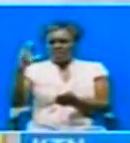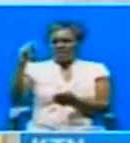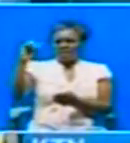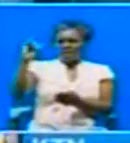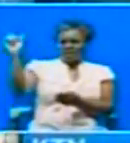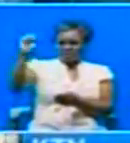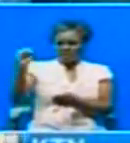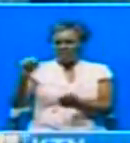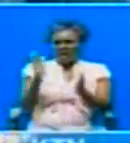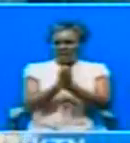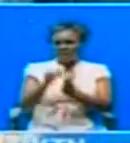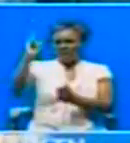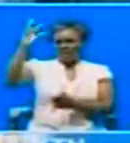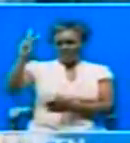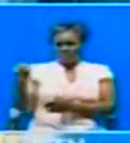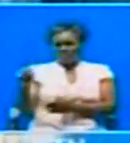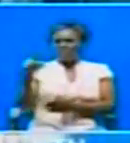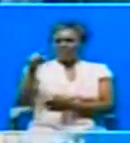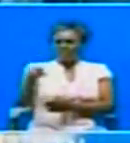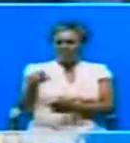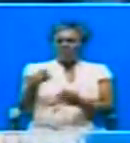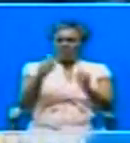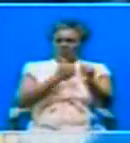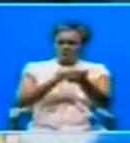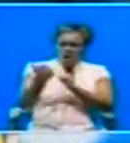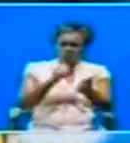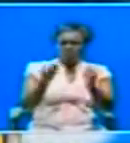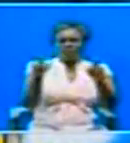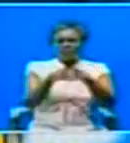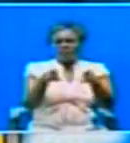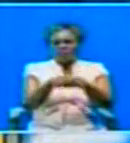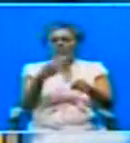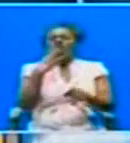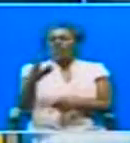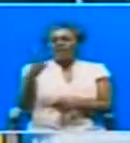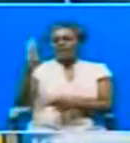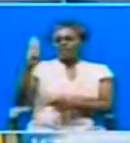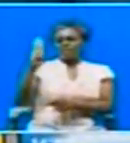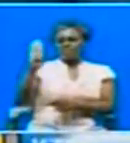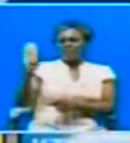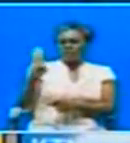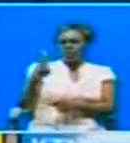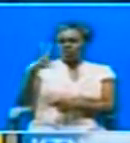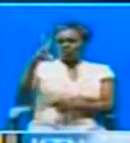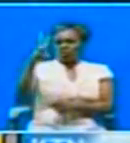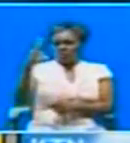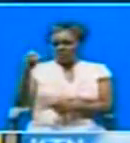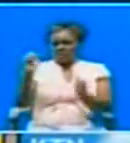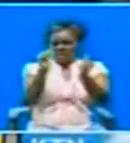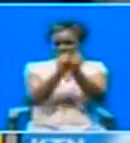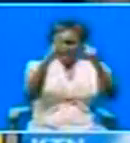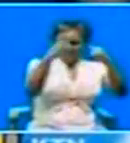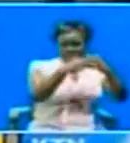and I&M. CBA will be sweating its assets to hit a balance sheet of 400 billion shillings by